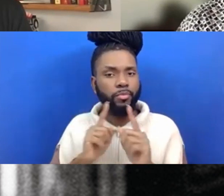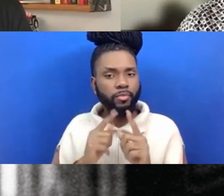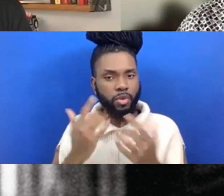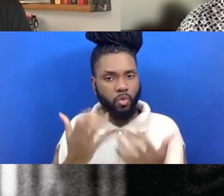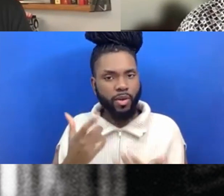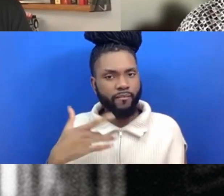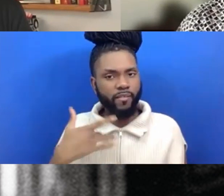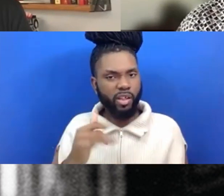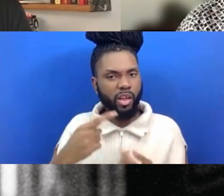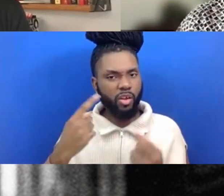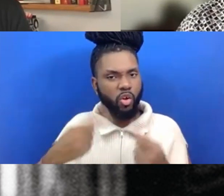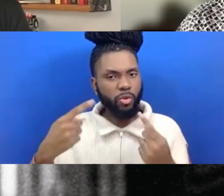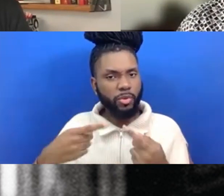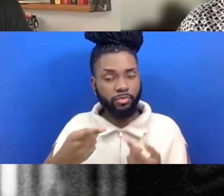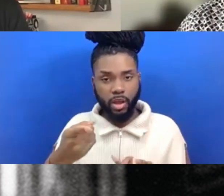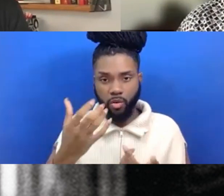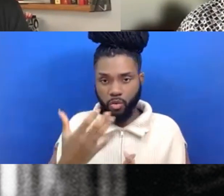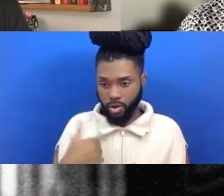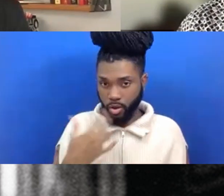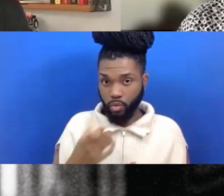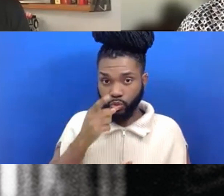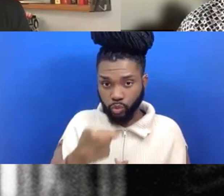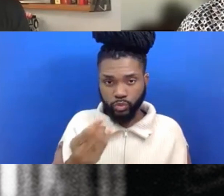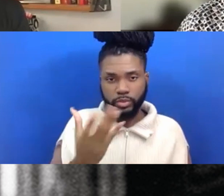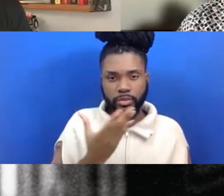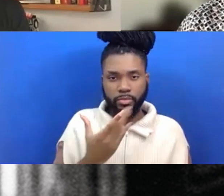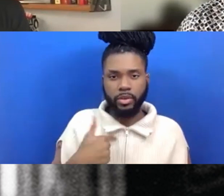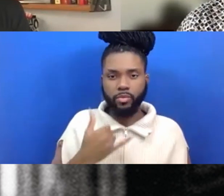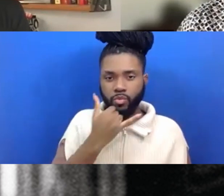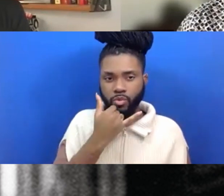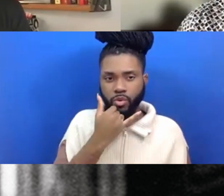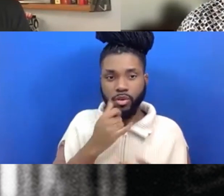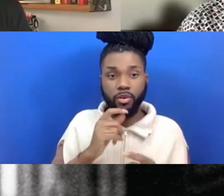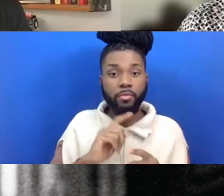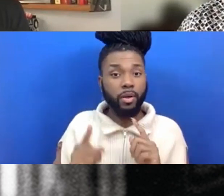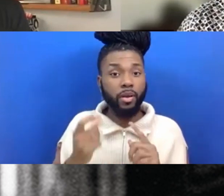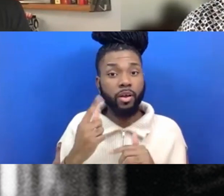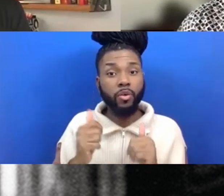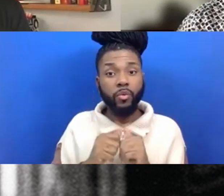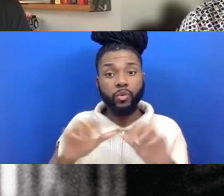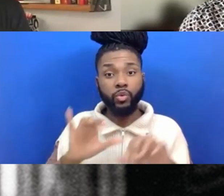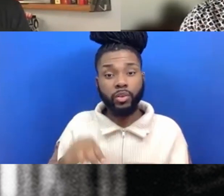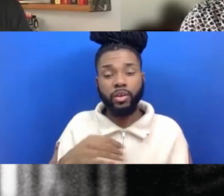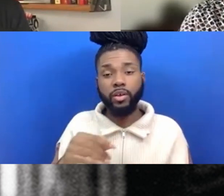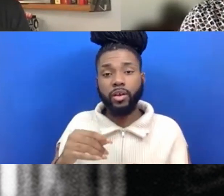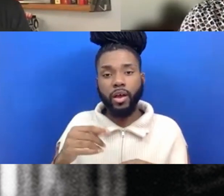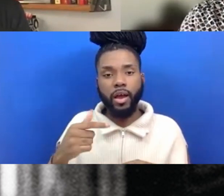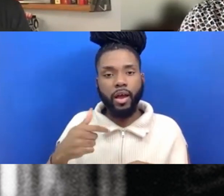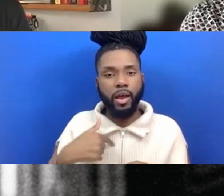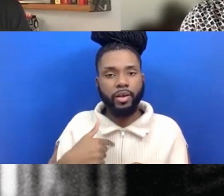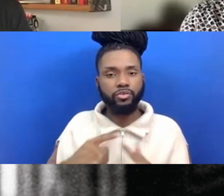so you can tell me that I'm wrong, so that you can tell me, but in doing that, I'm activating a different kind of